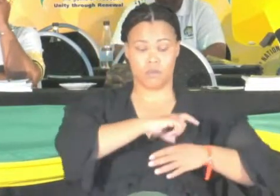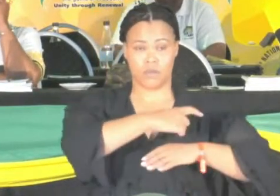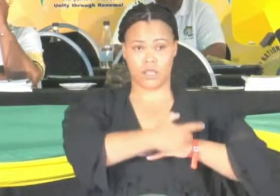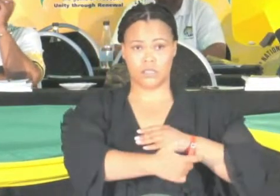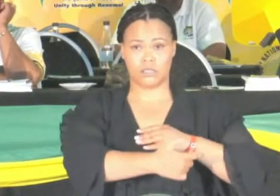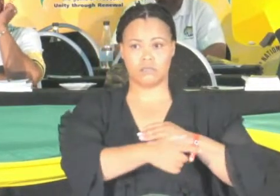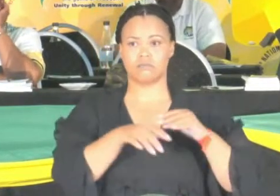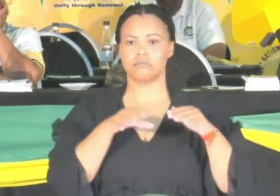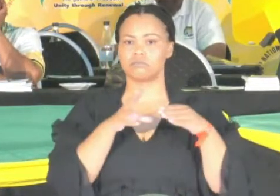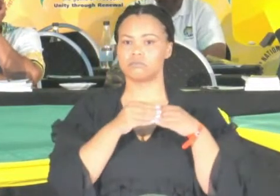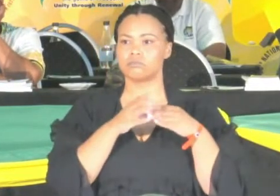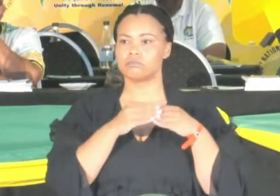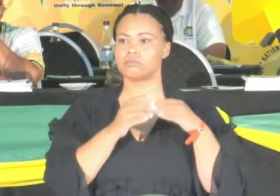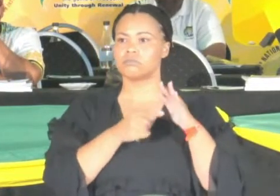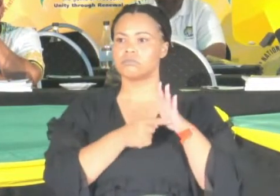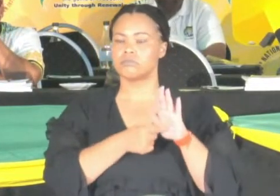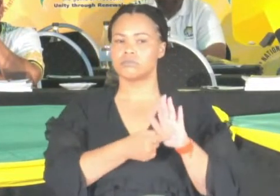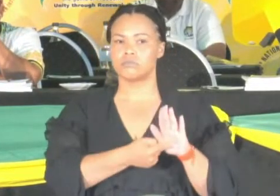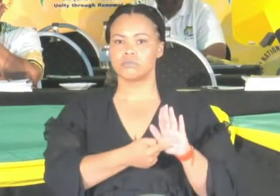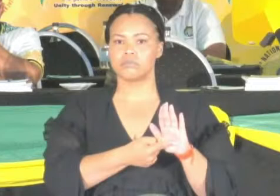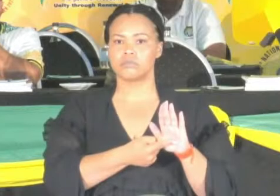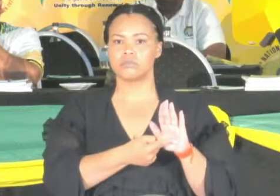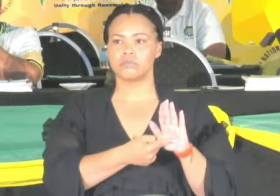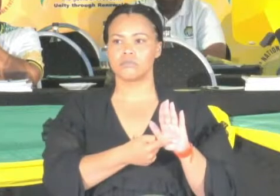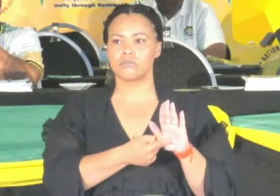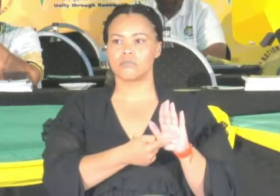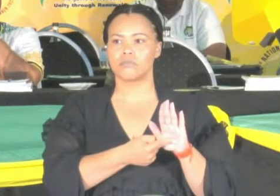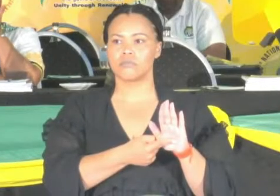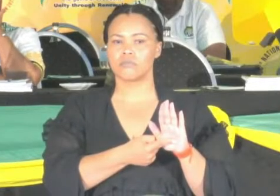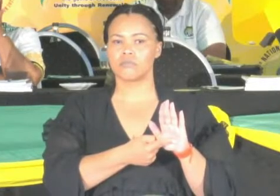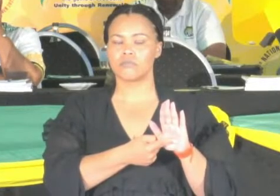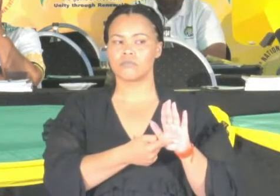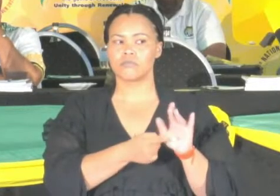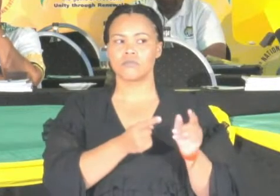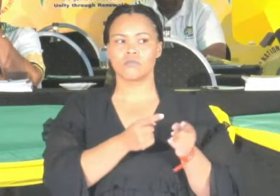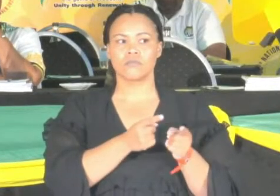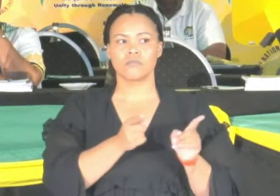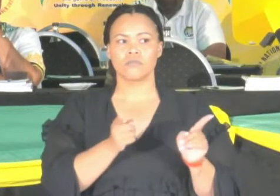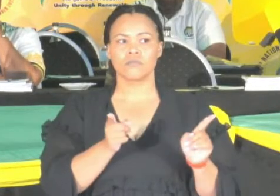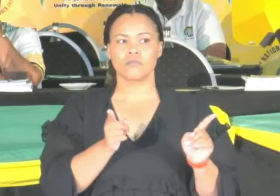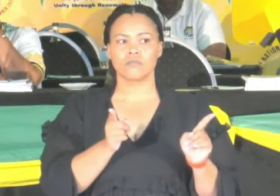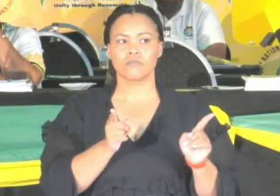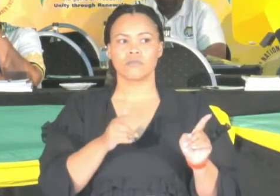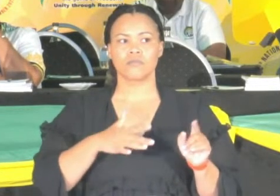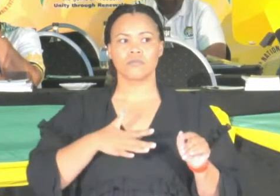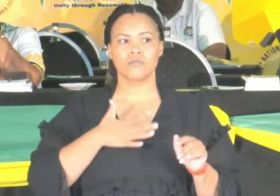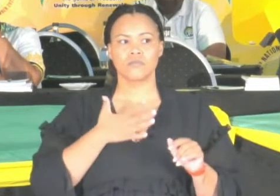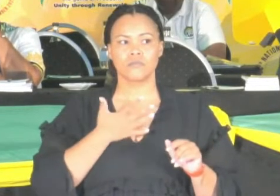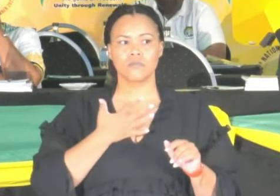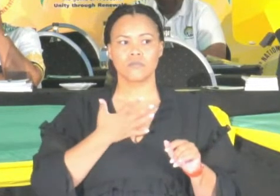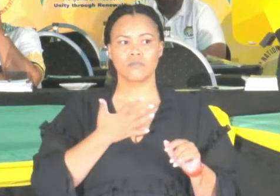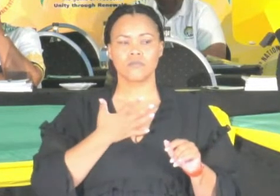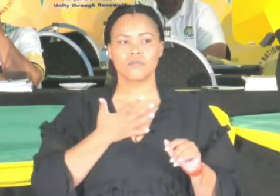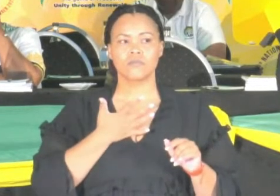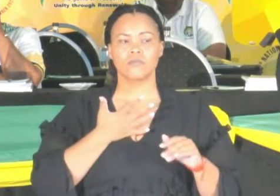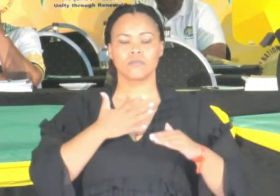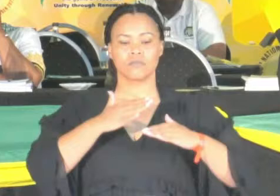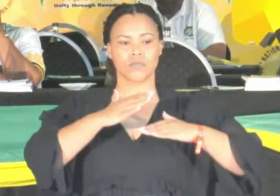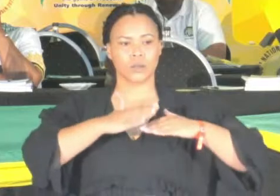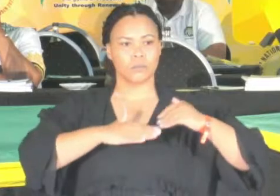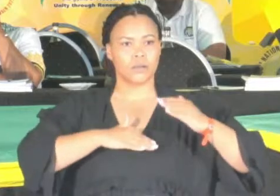delegates demonstrated their unwavering commitment to renew and to